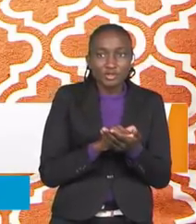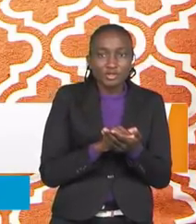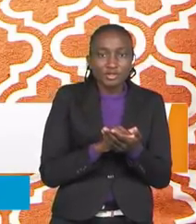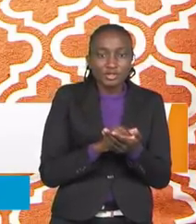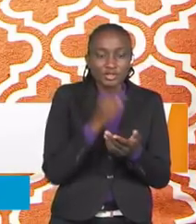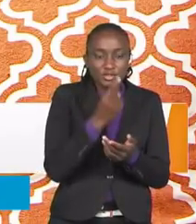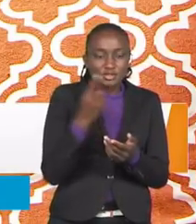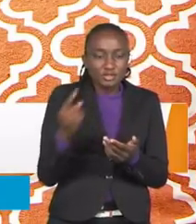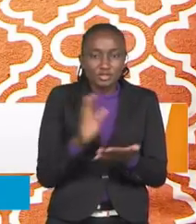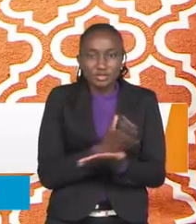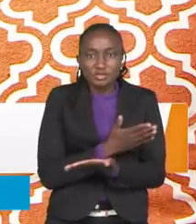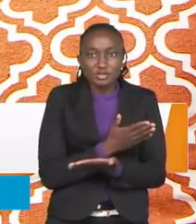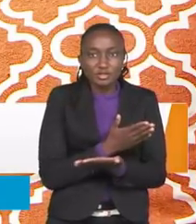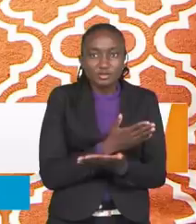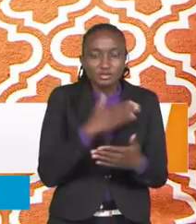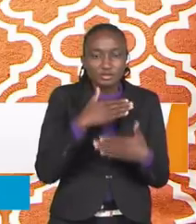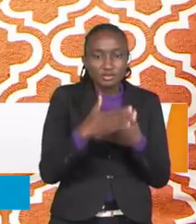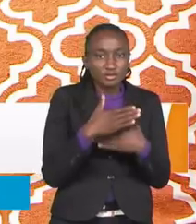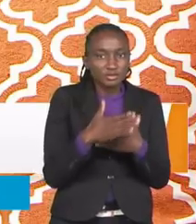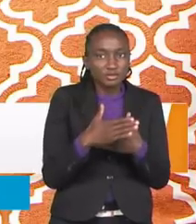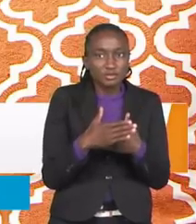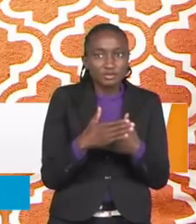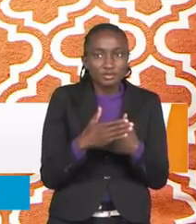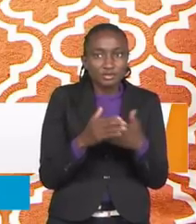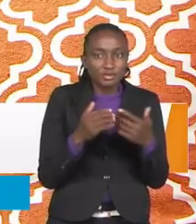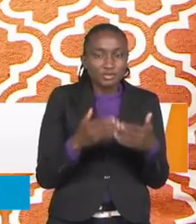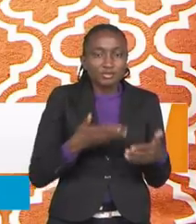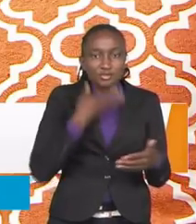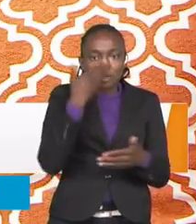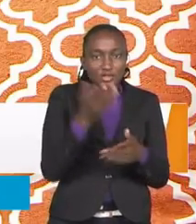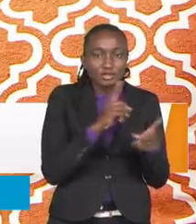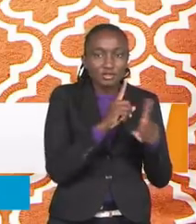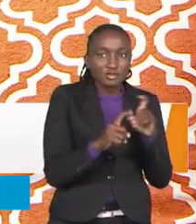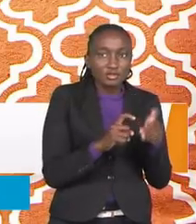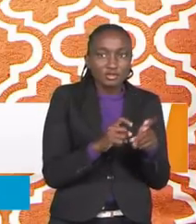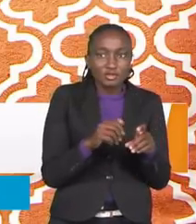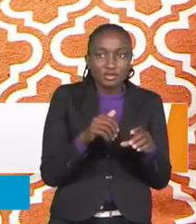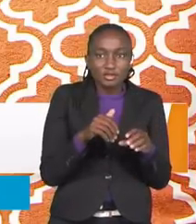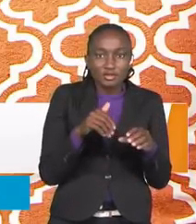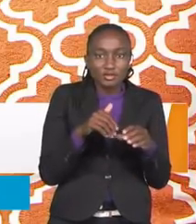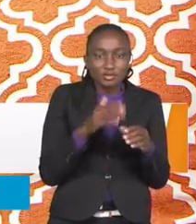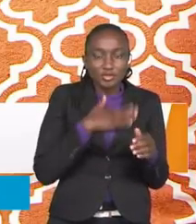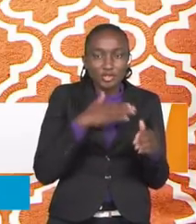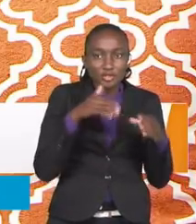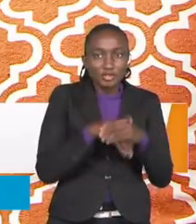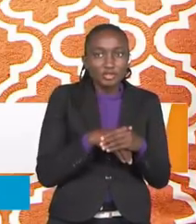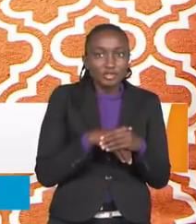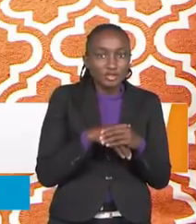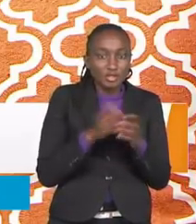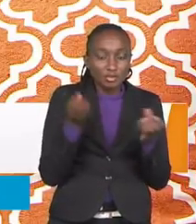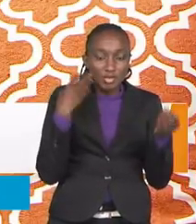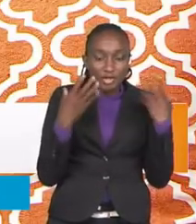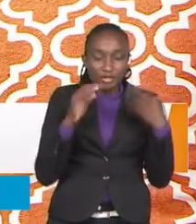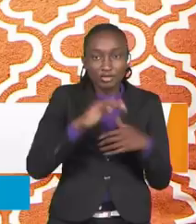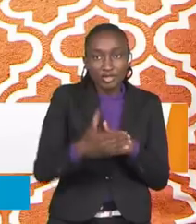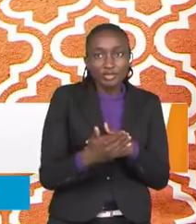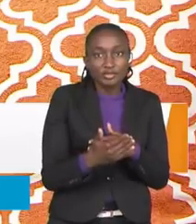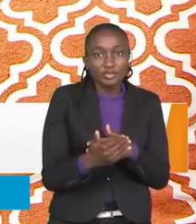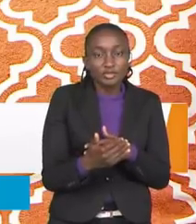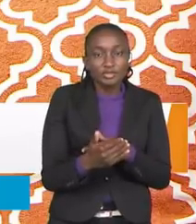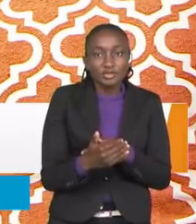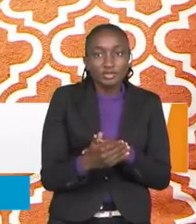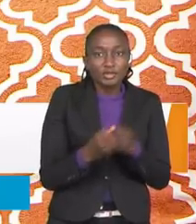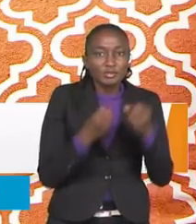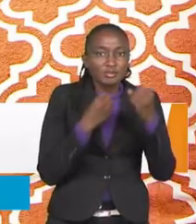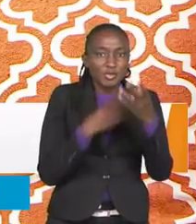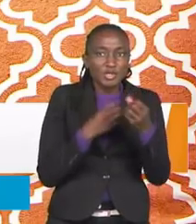Yeah, yeah. Recently, and to answer your question, recently I was in Bartabwa, which is Baringo. Okay.